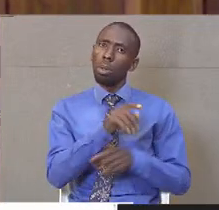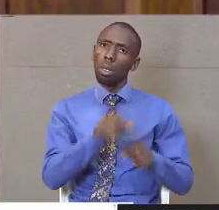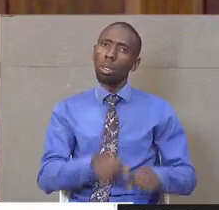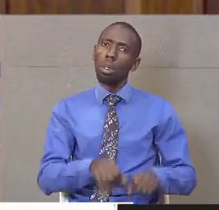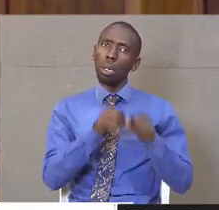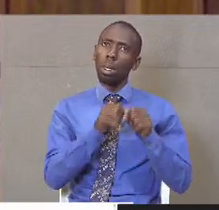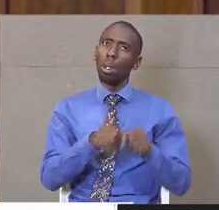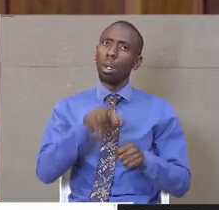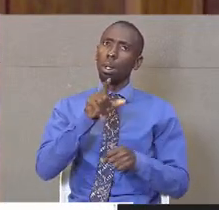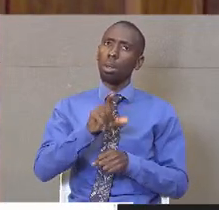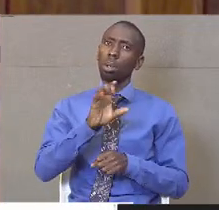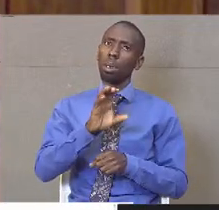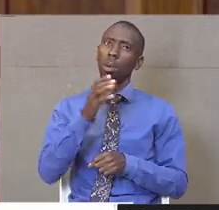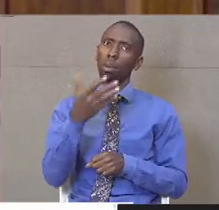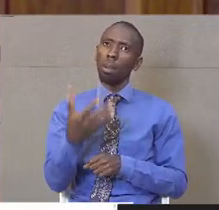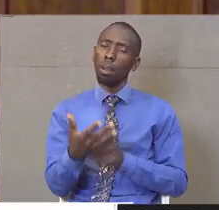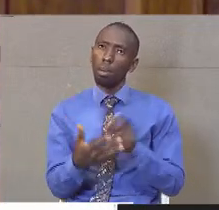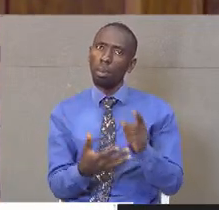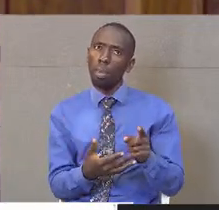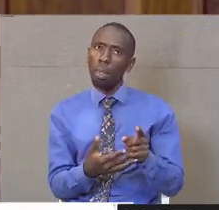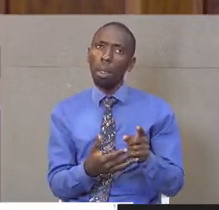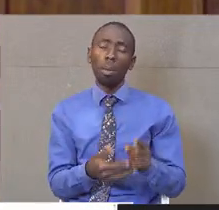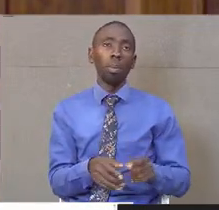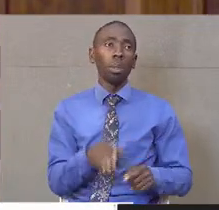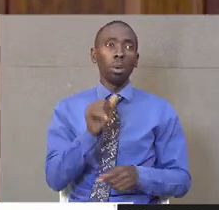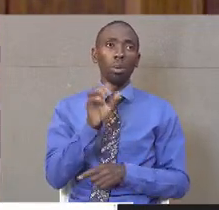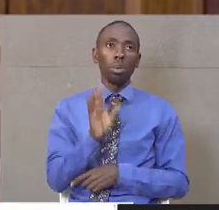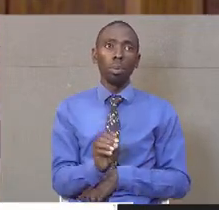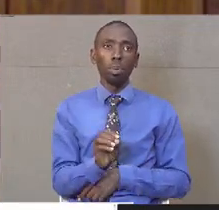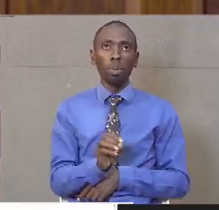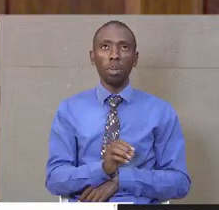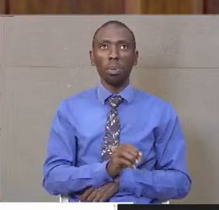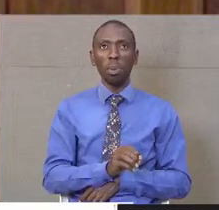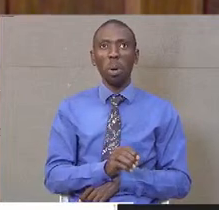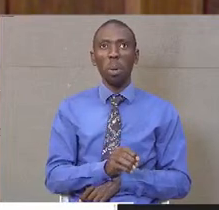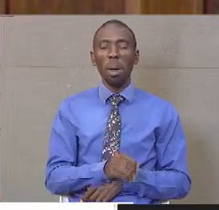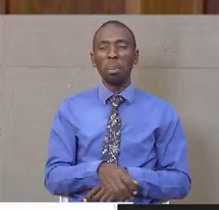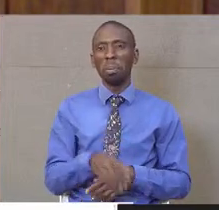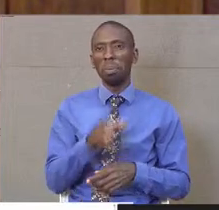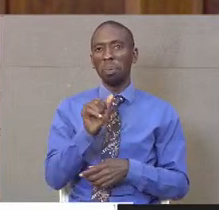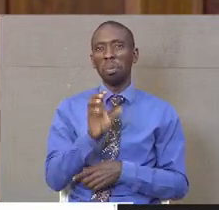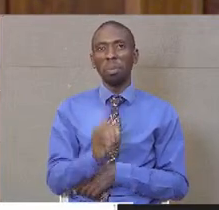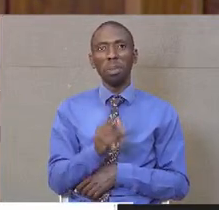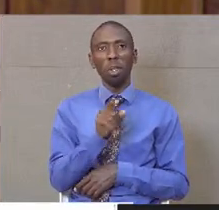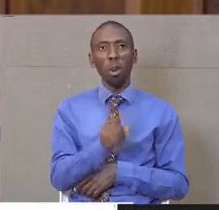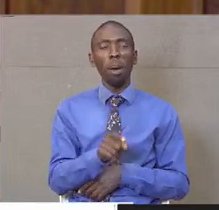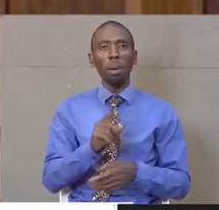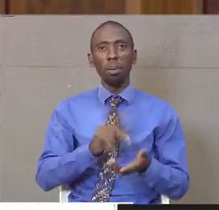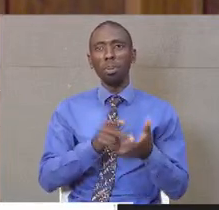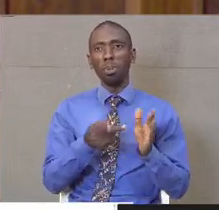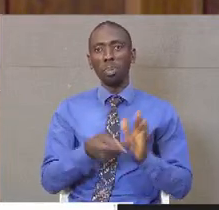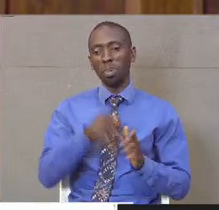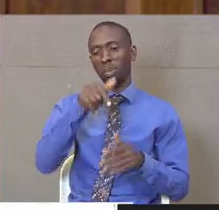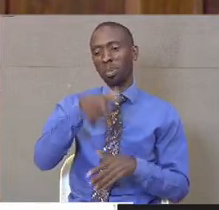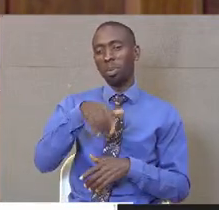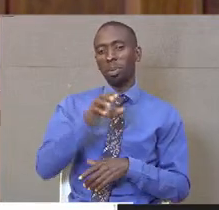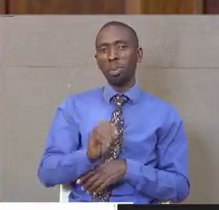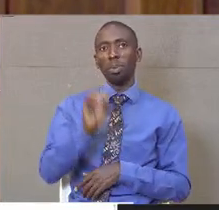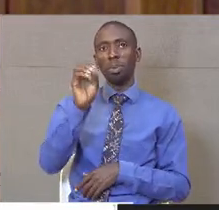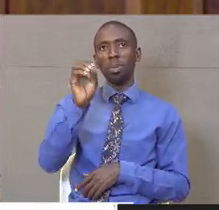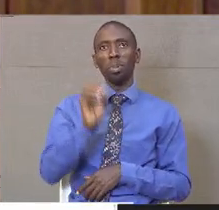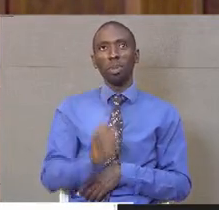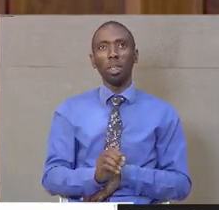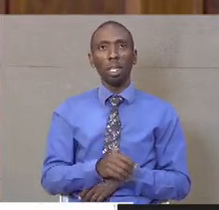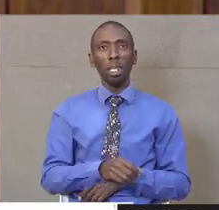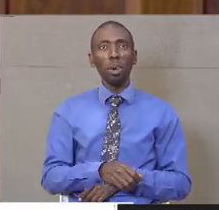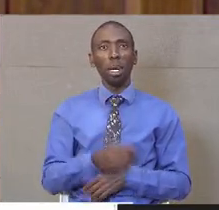chairperson, LOC5, eh? Yes. And to this day, the project has stalled. It is at 70%. The